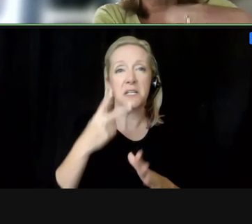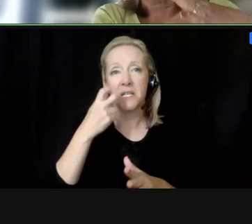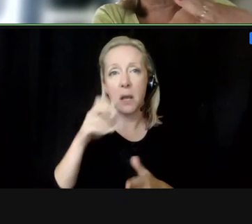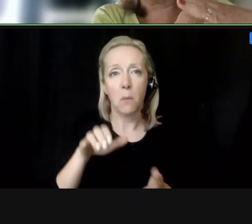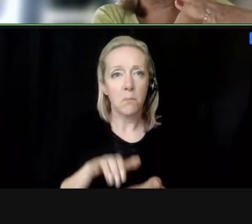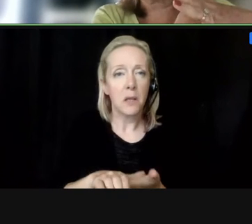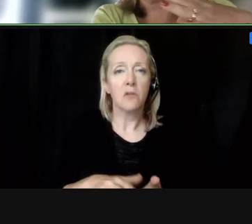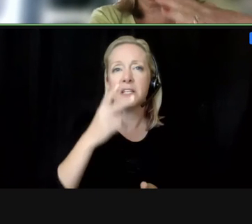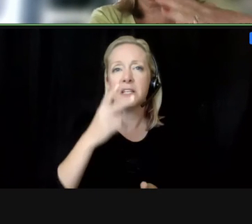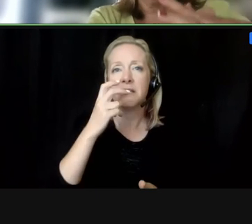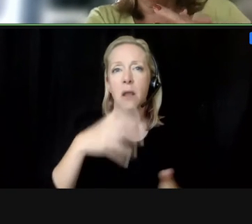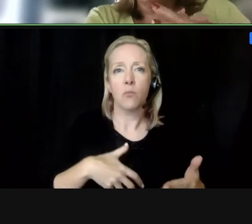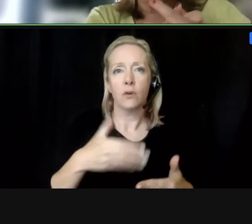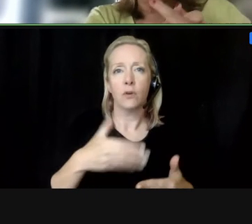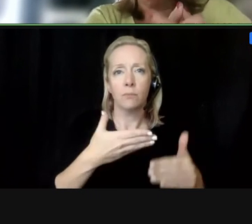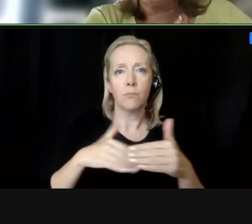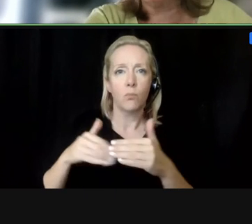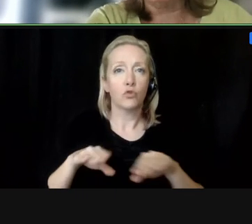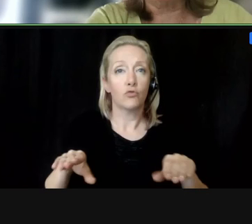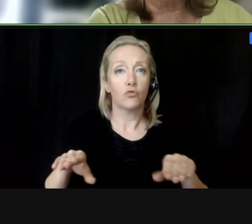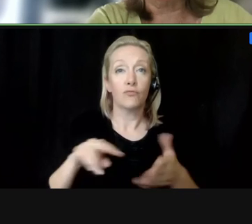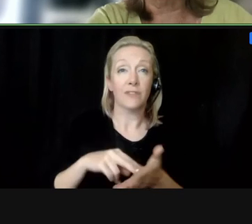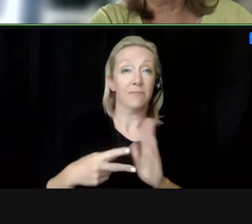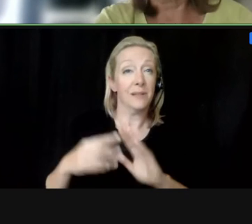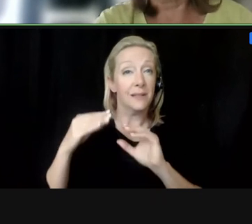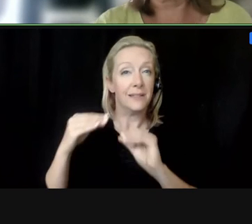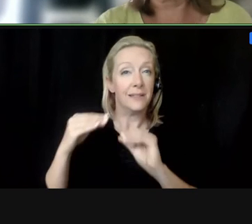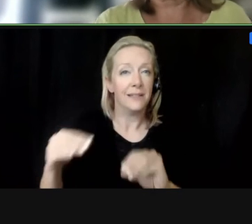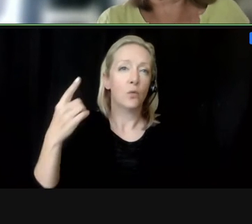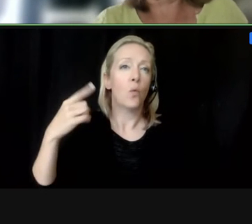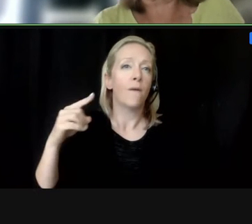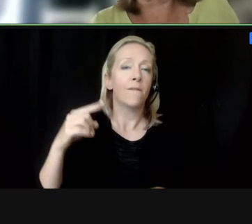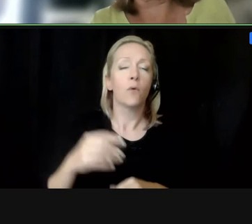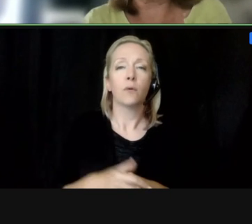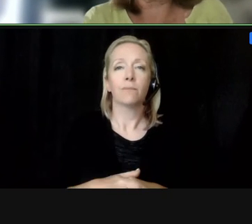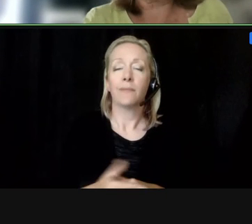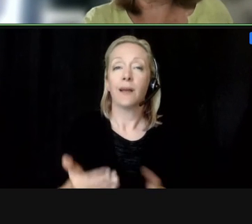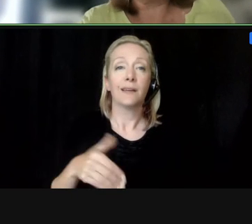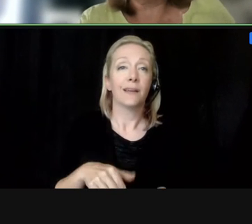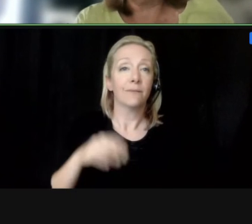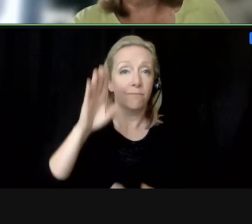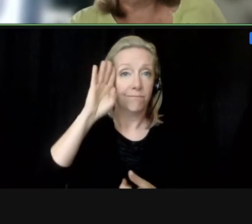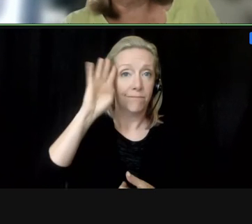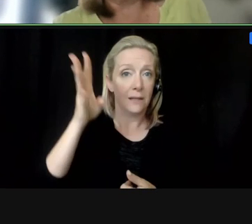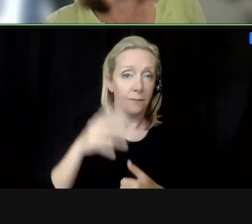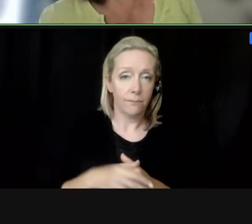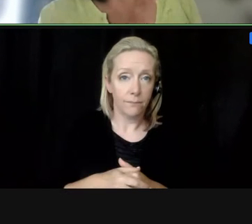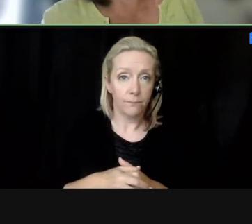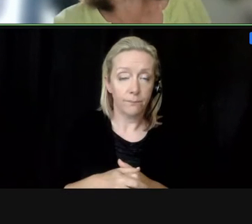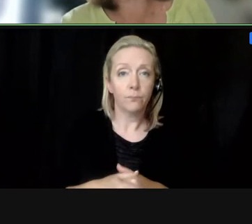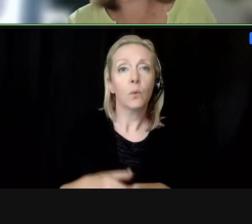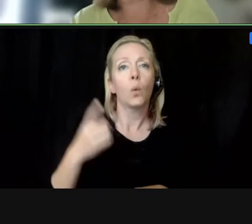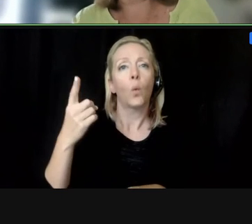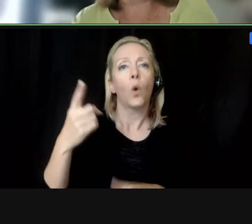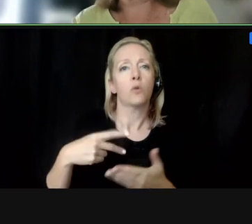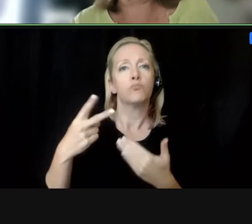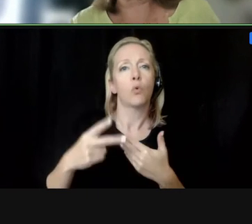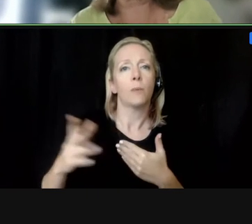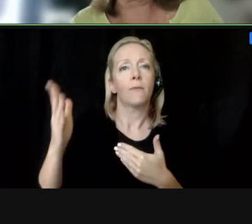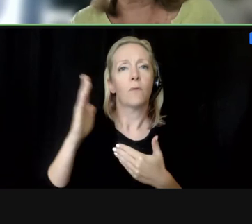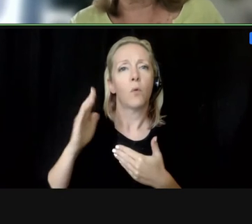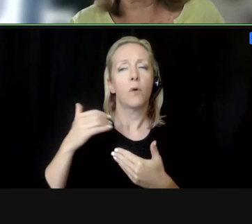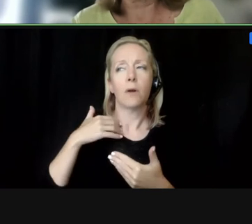sexuality. Again, we know that this is not true. One of the programs that I worked with through the SNCC program was